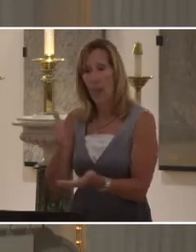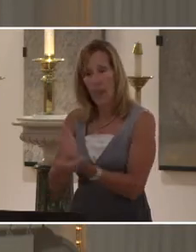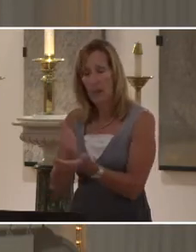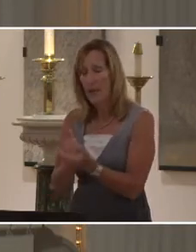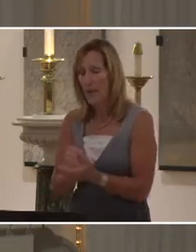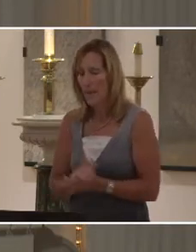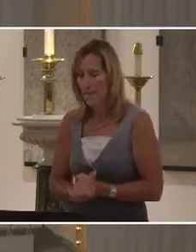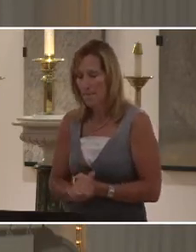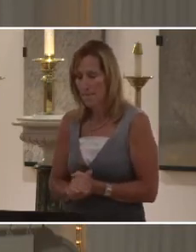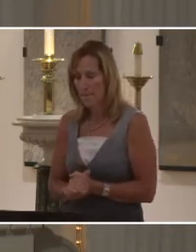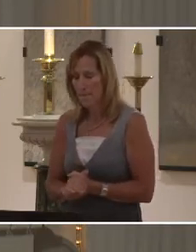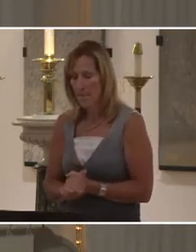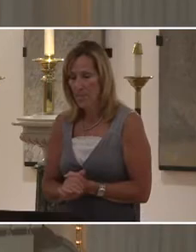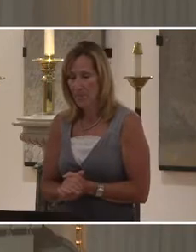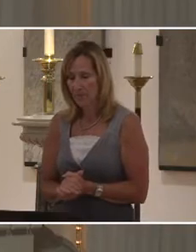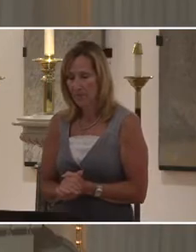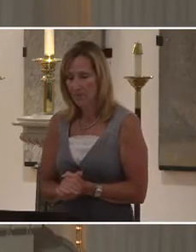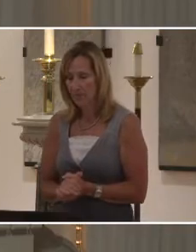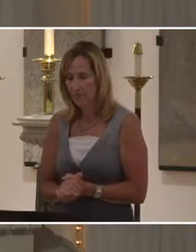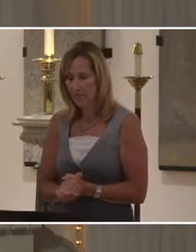Amen.